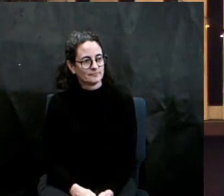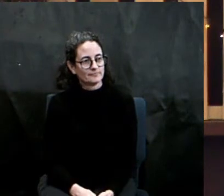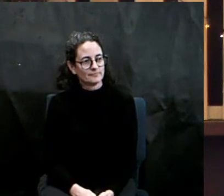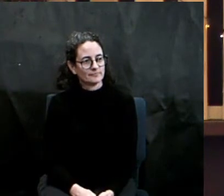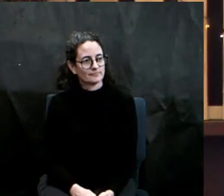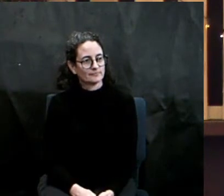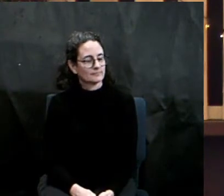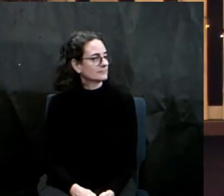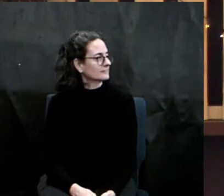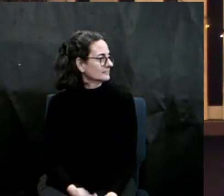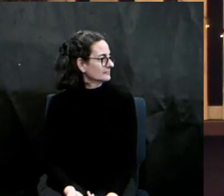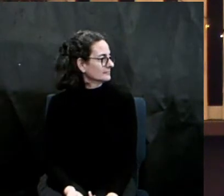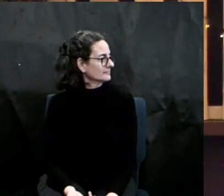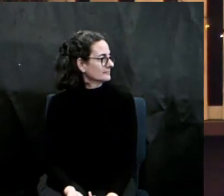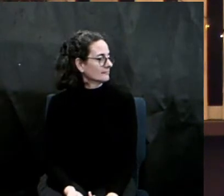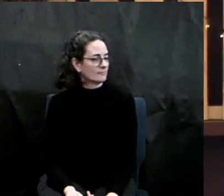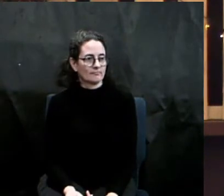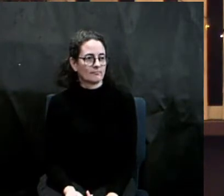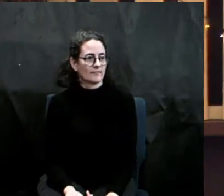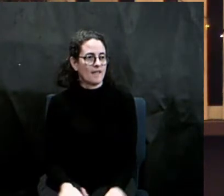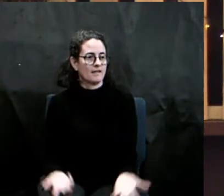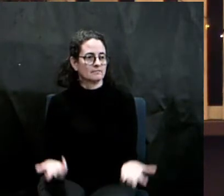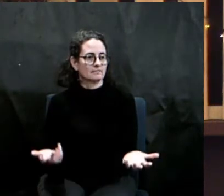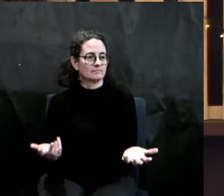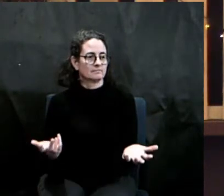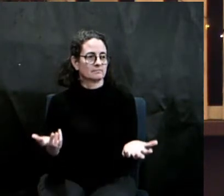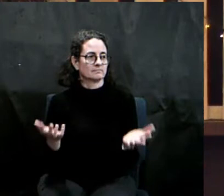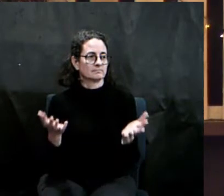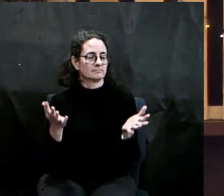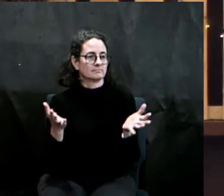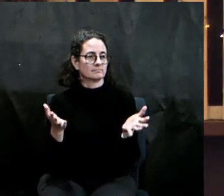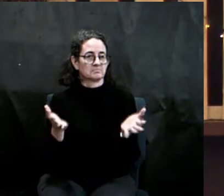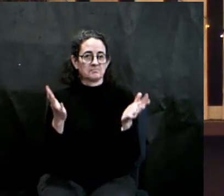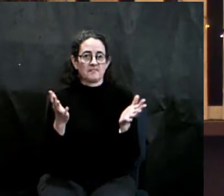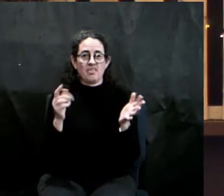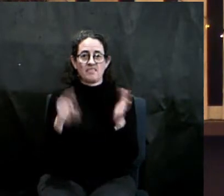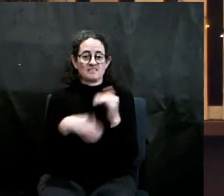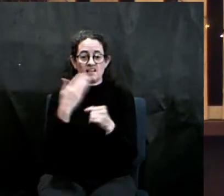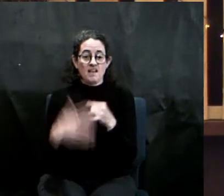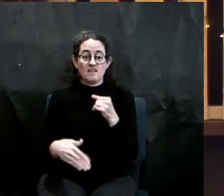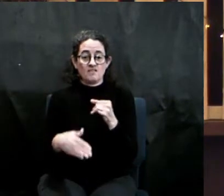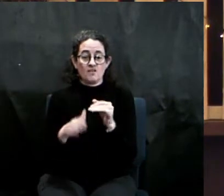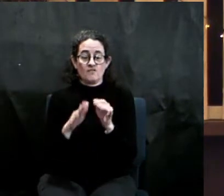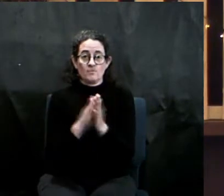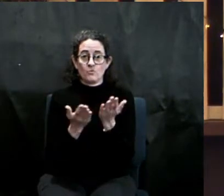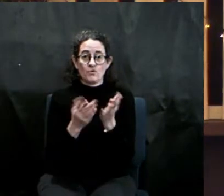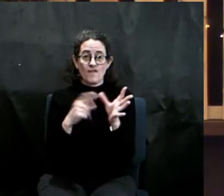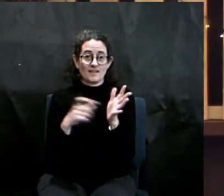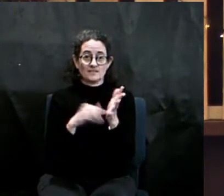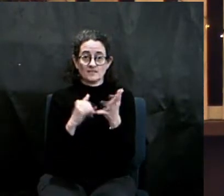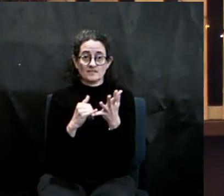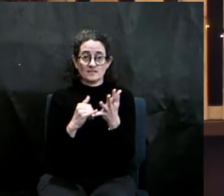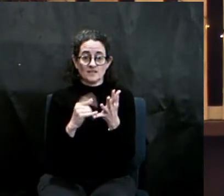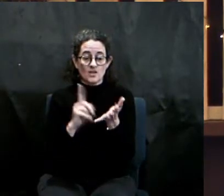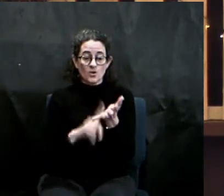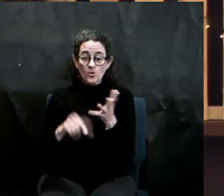And that's the end of the book of Acts. Luke doesn't tell us what happened to Paul in the end. Was he released?